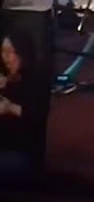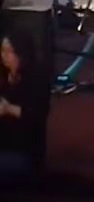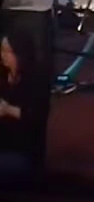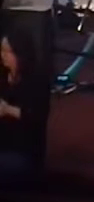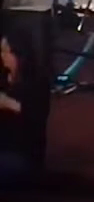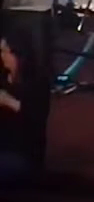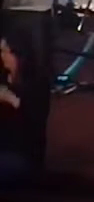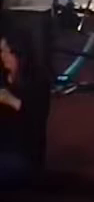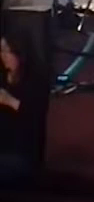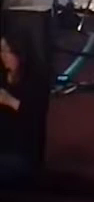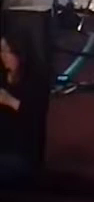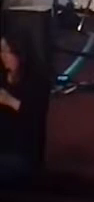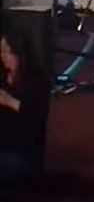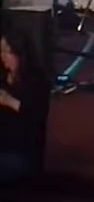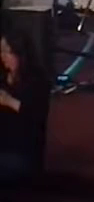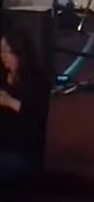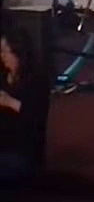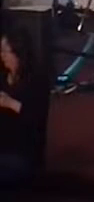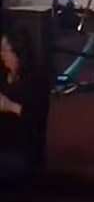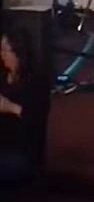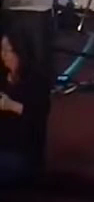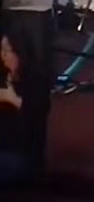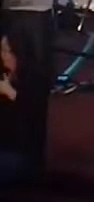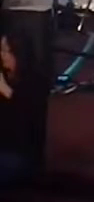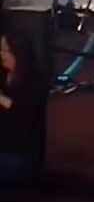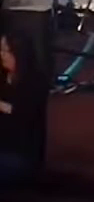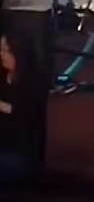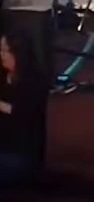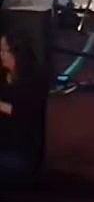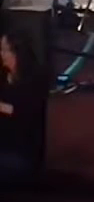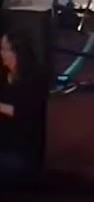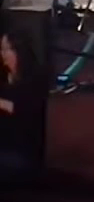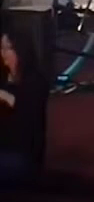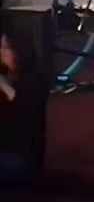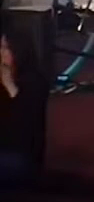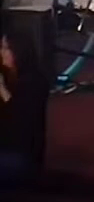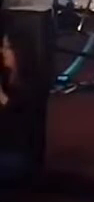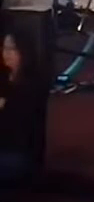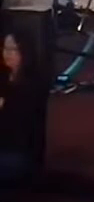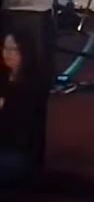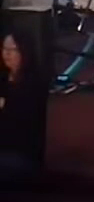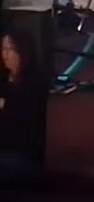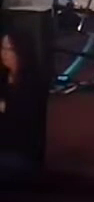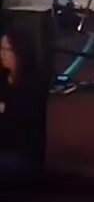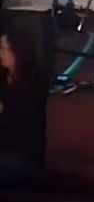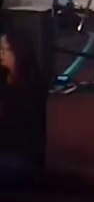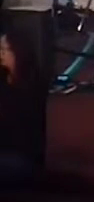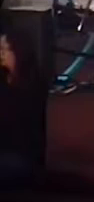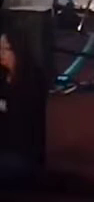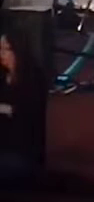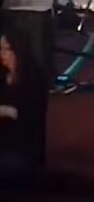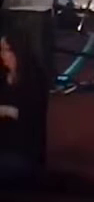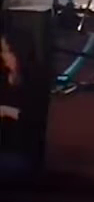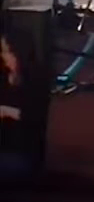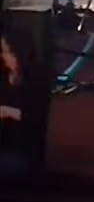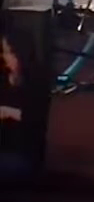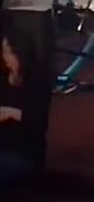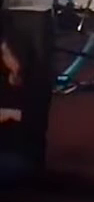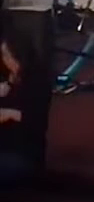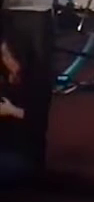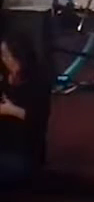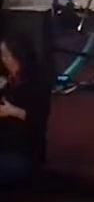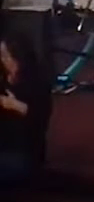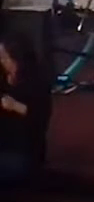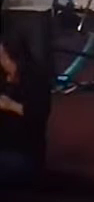leaders in our families and our schools and our jobs, especially in the church, whenever we lose focus of our own sins, it's